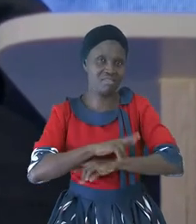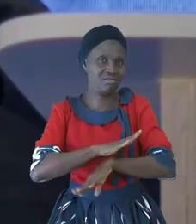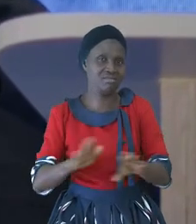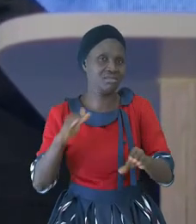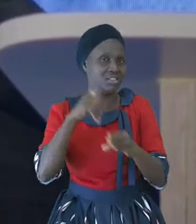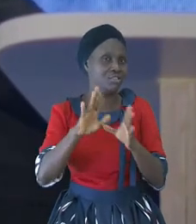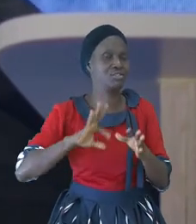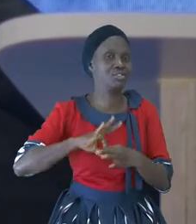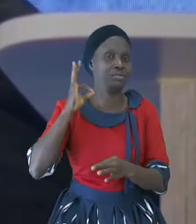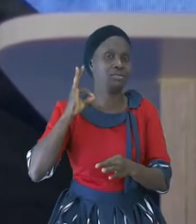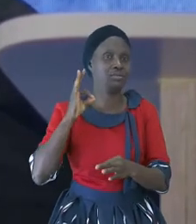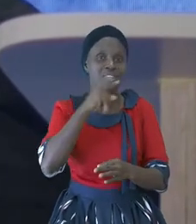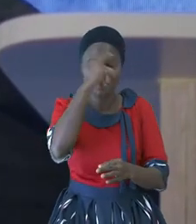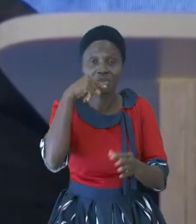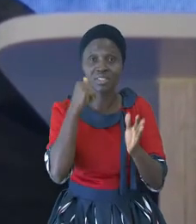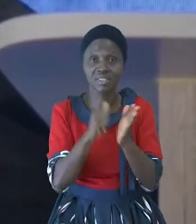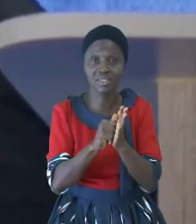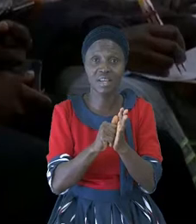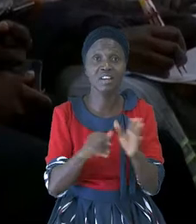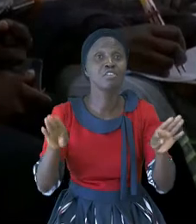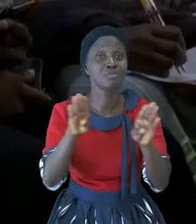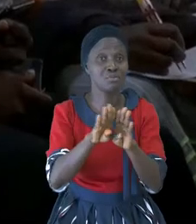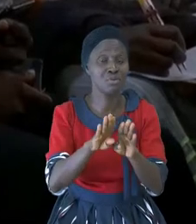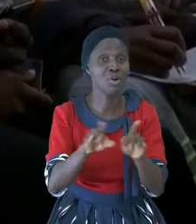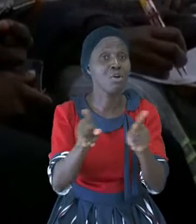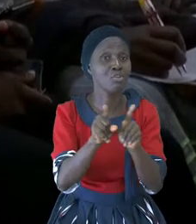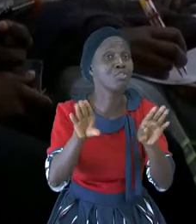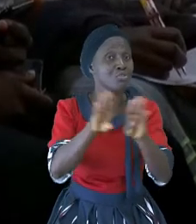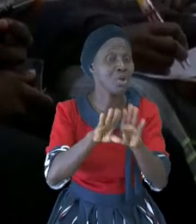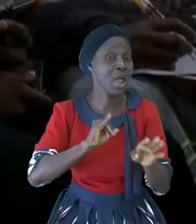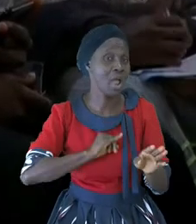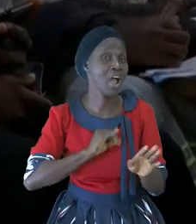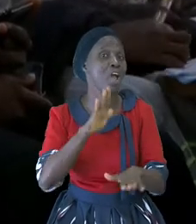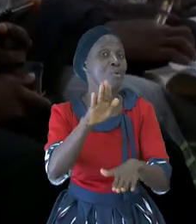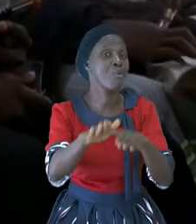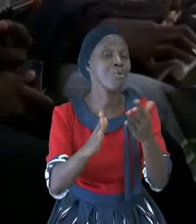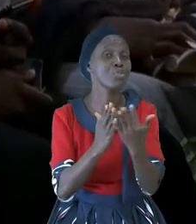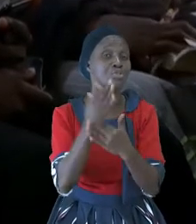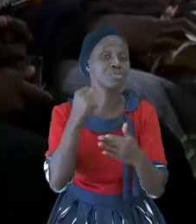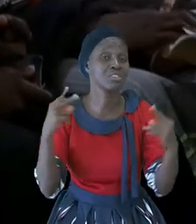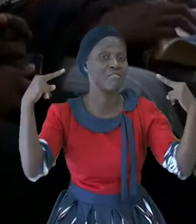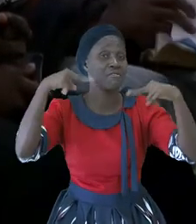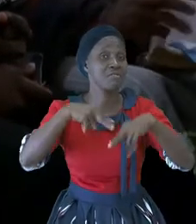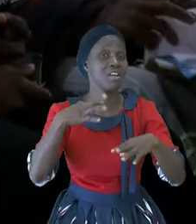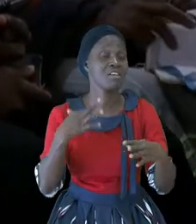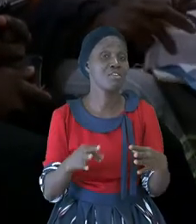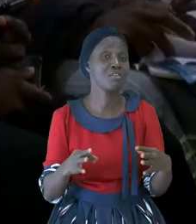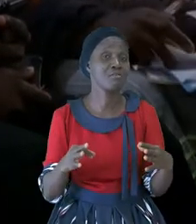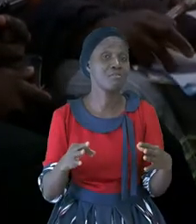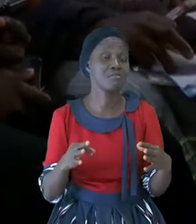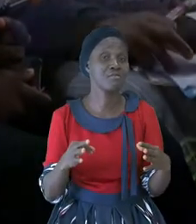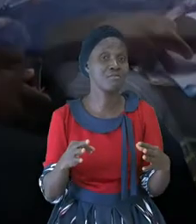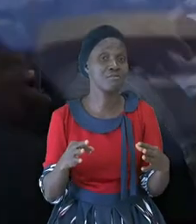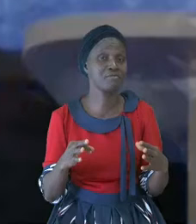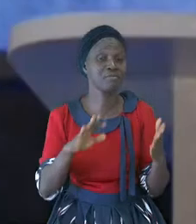valley or the shadow of death. Understand? It's not the valley of death. It's the